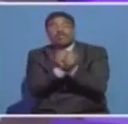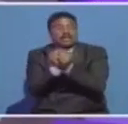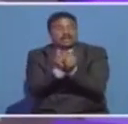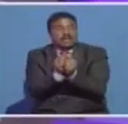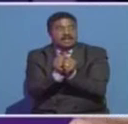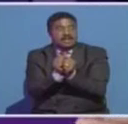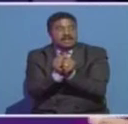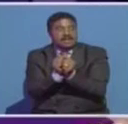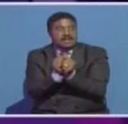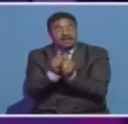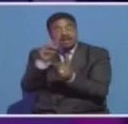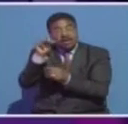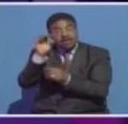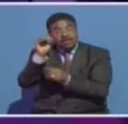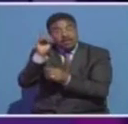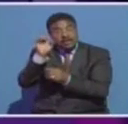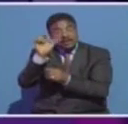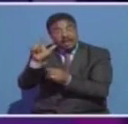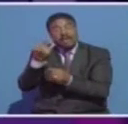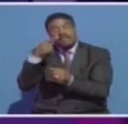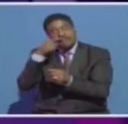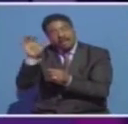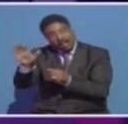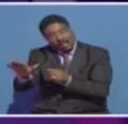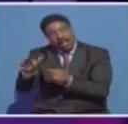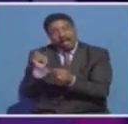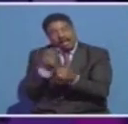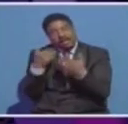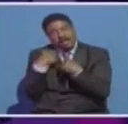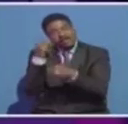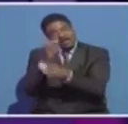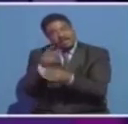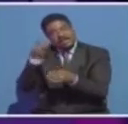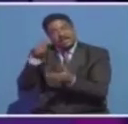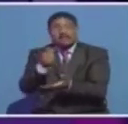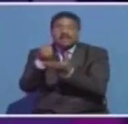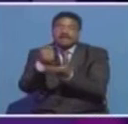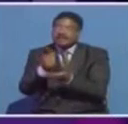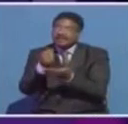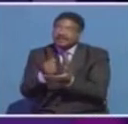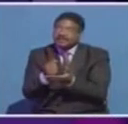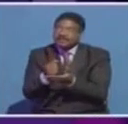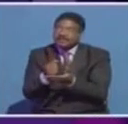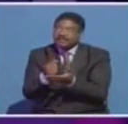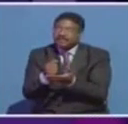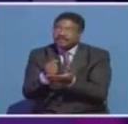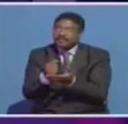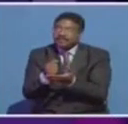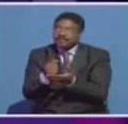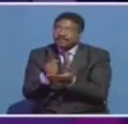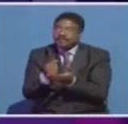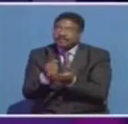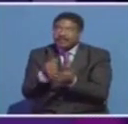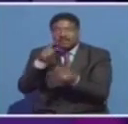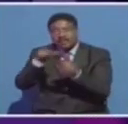model, it's ready. All it needs is capital injection and working together. And then work starts. And which ones are you targeting first? Which ones are your